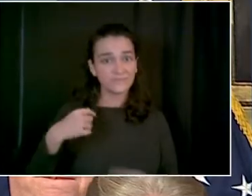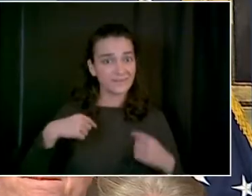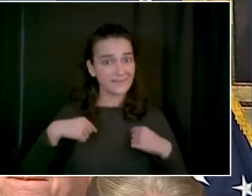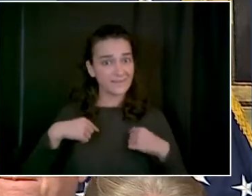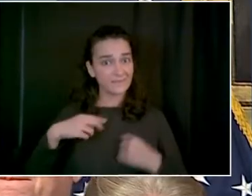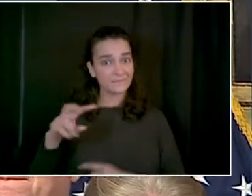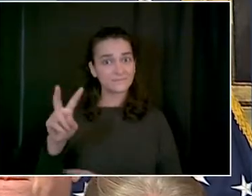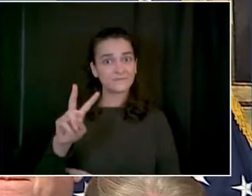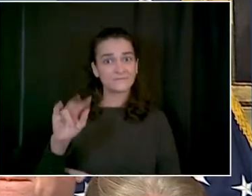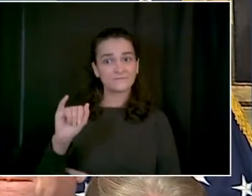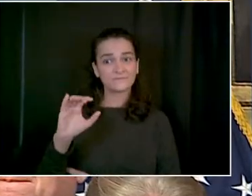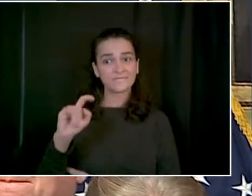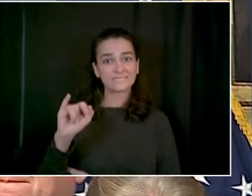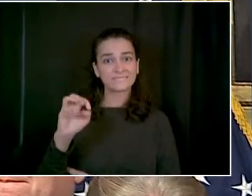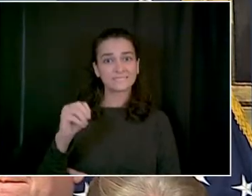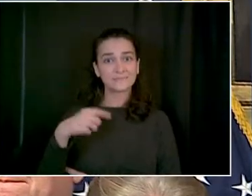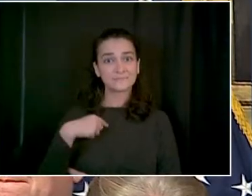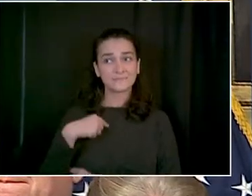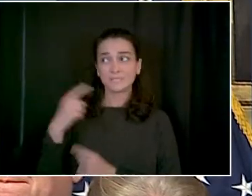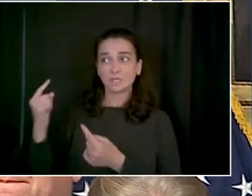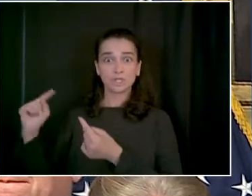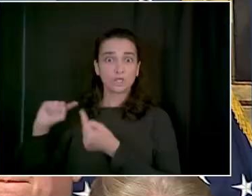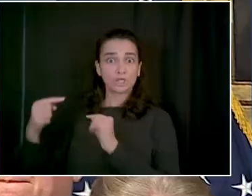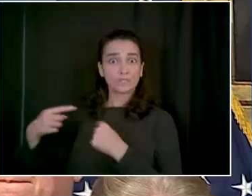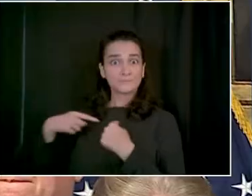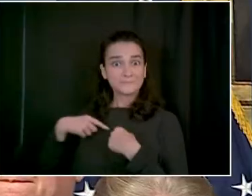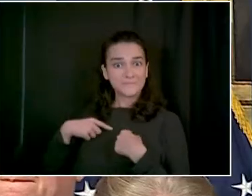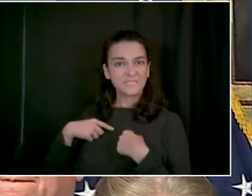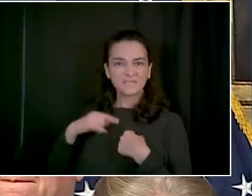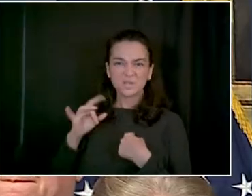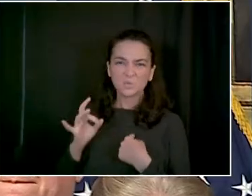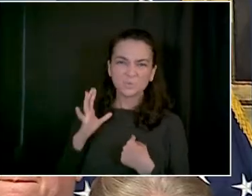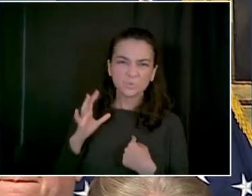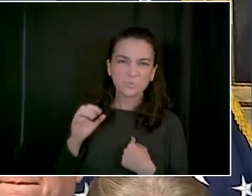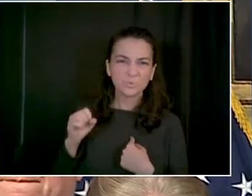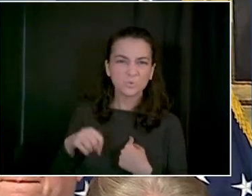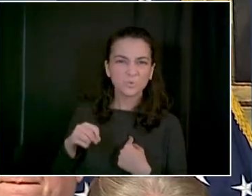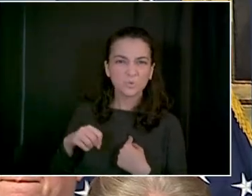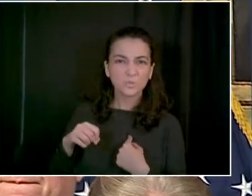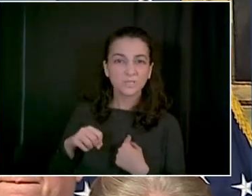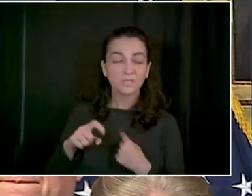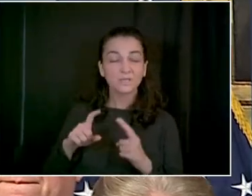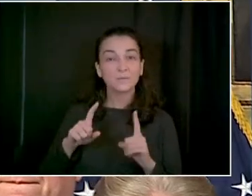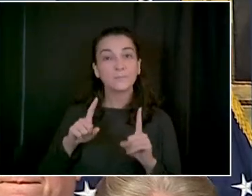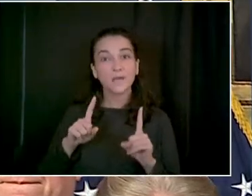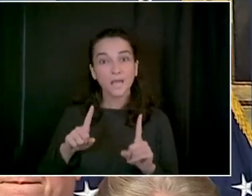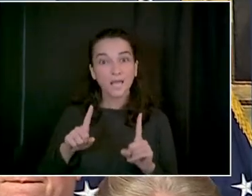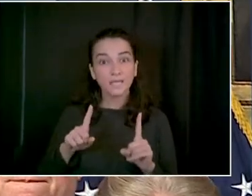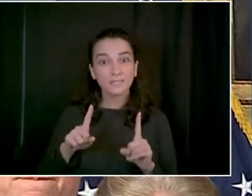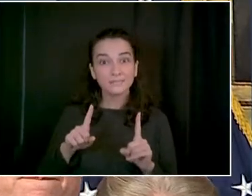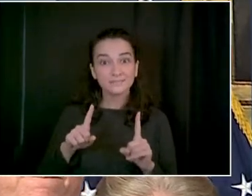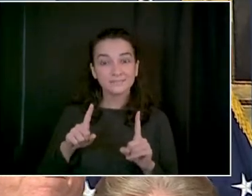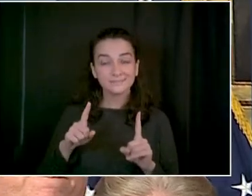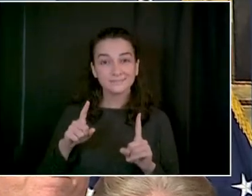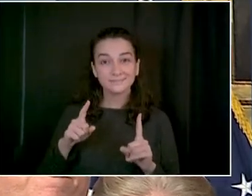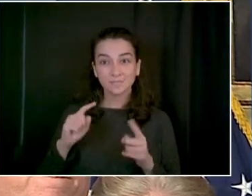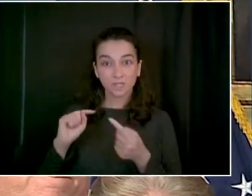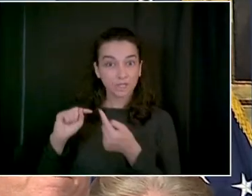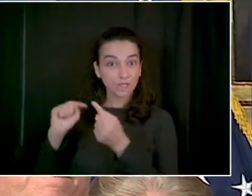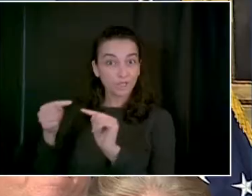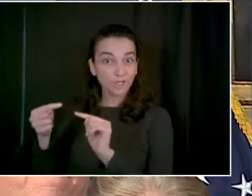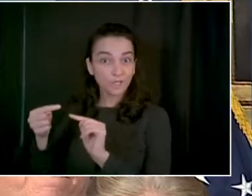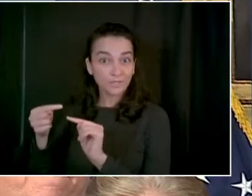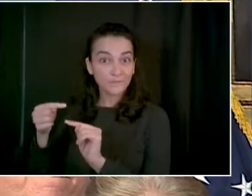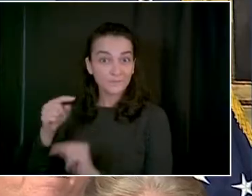a police officer, you are attacking our symbol of safety, and